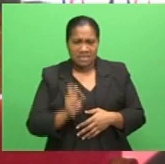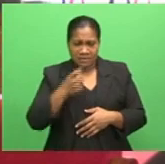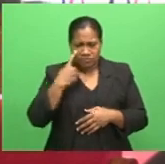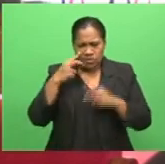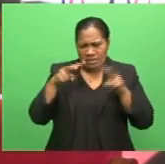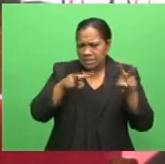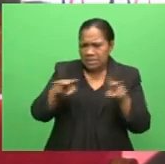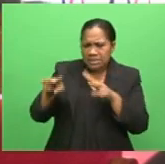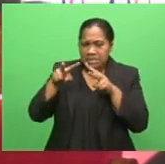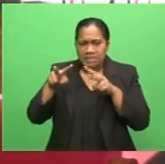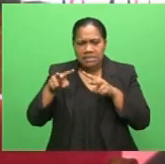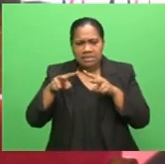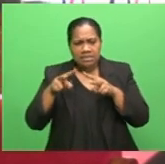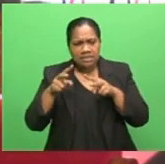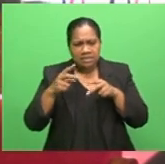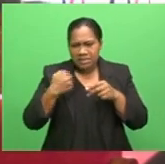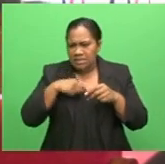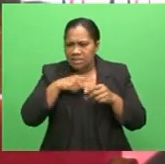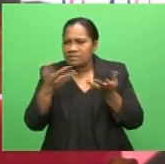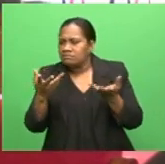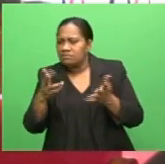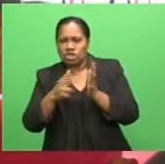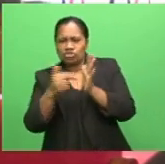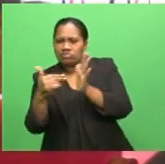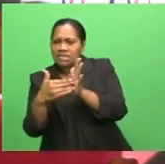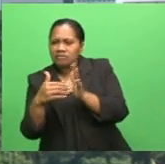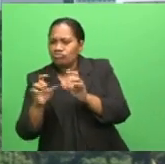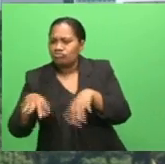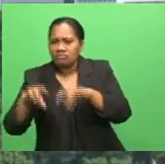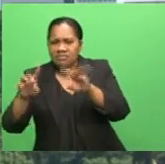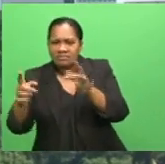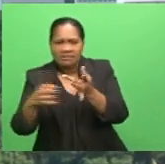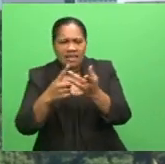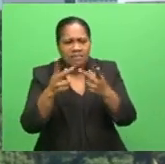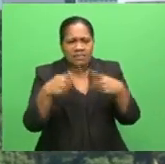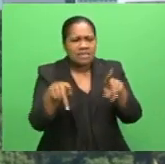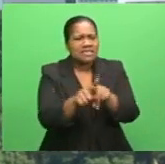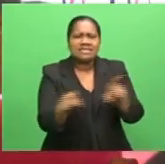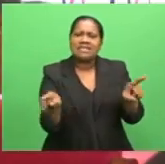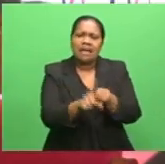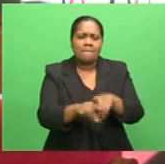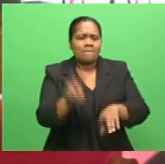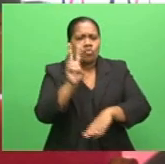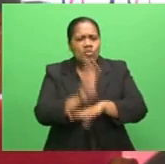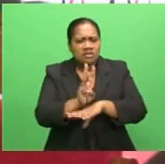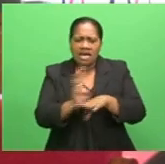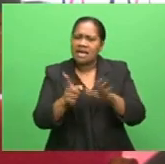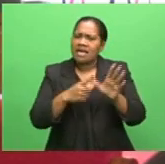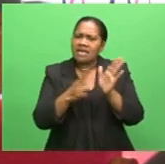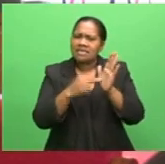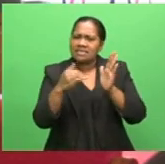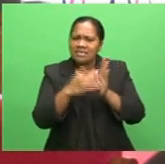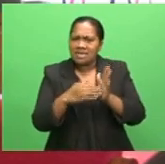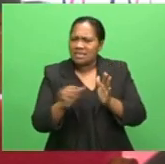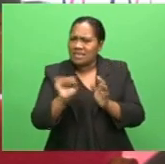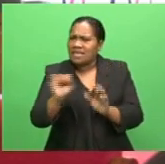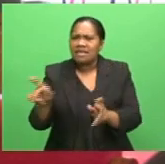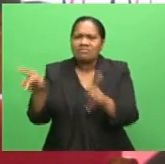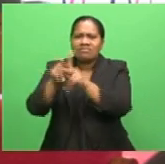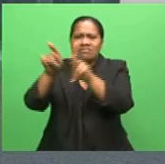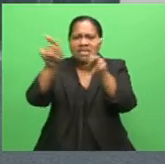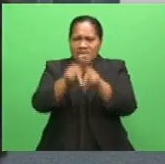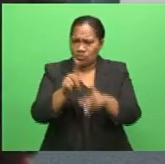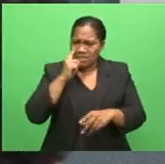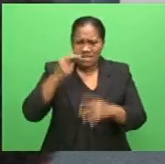around around us, like New Zealand, Australia, other places, the same Westpac, ANZ, the counterparts in Australia and New Zealand, their rates are